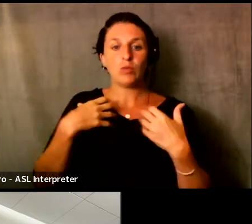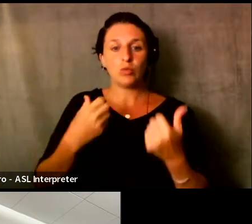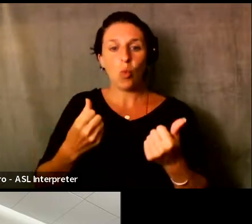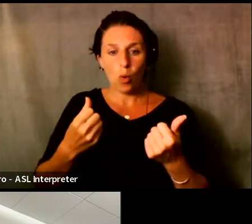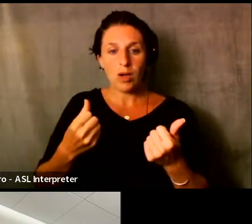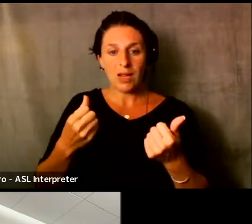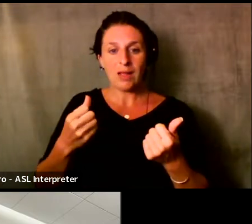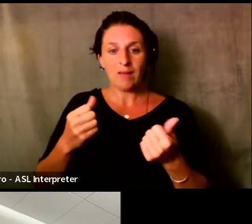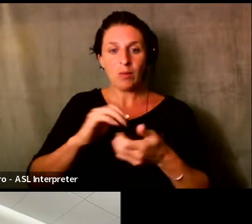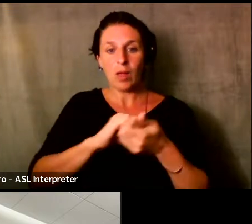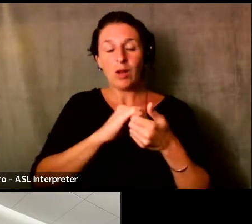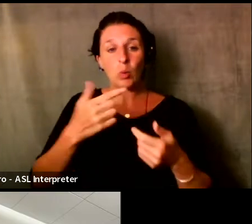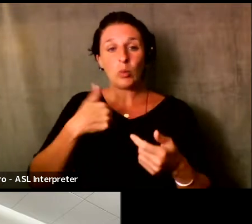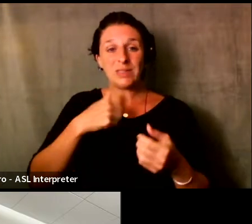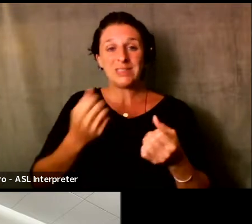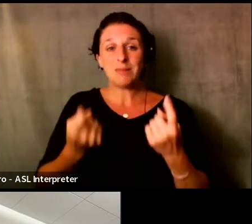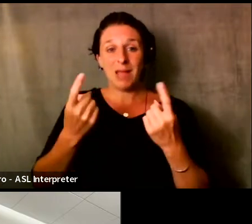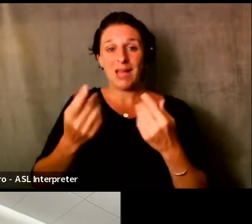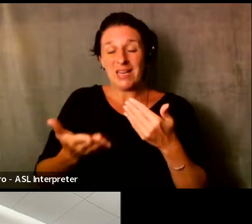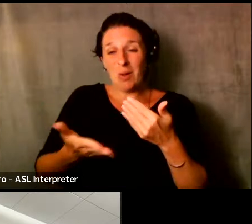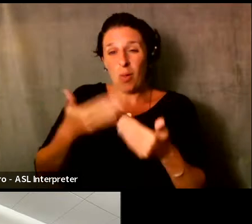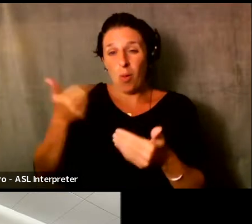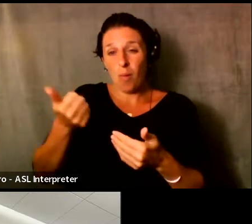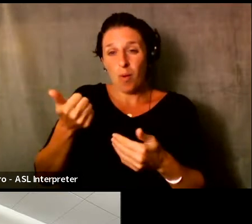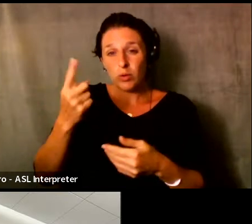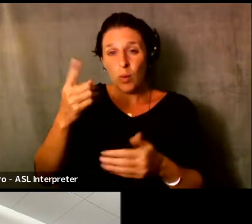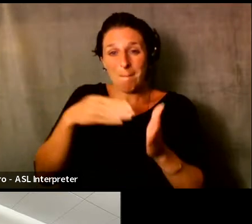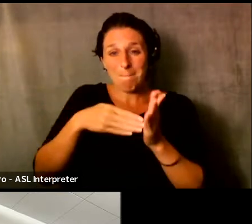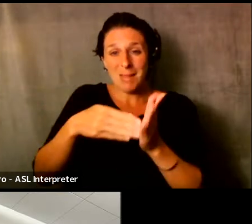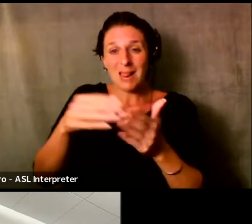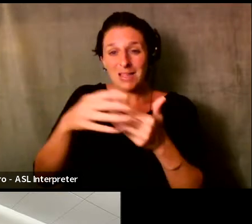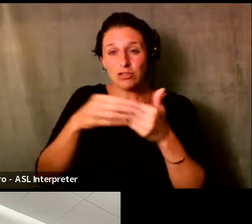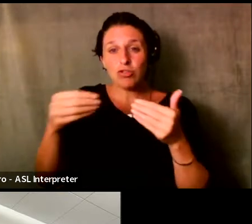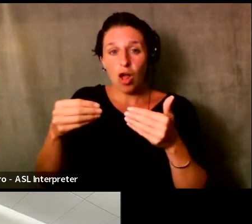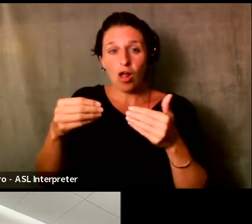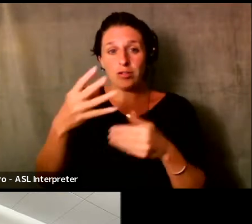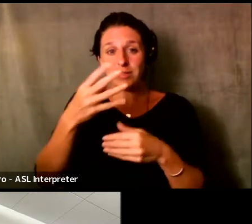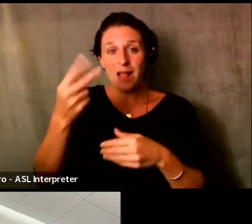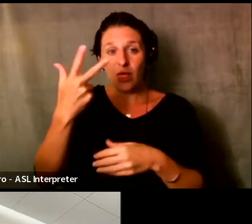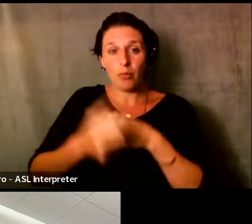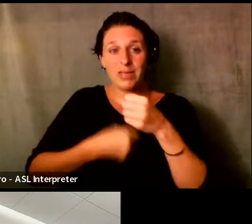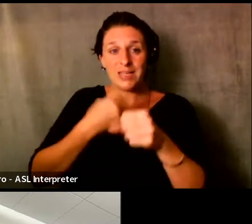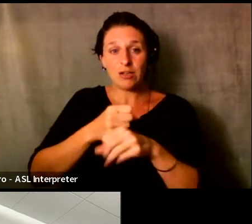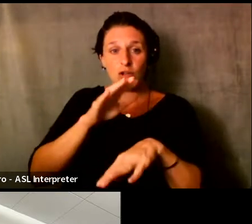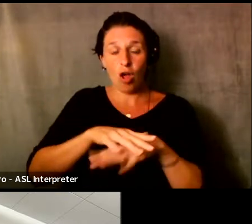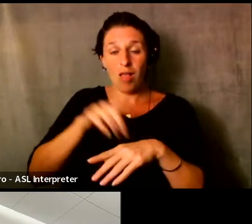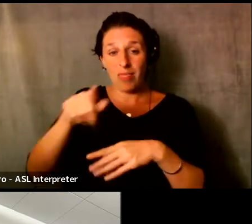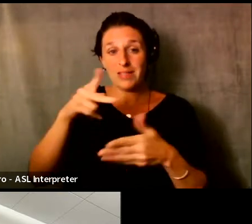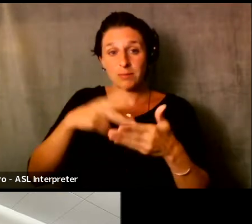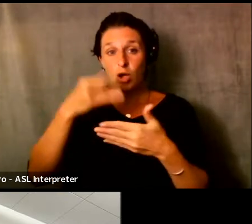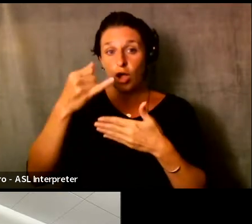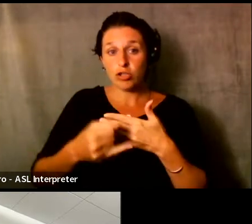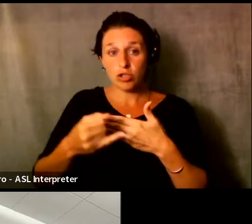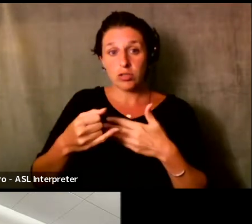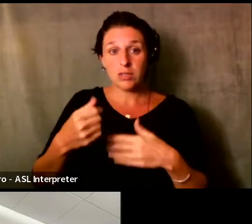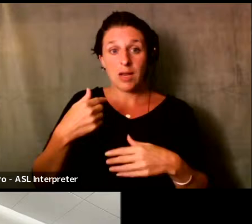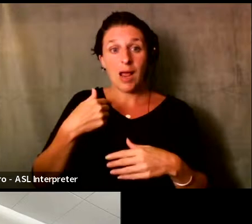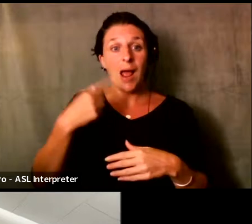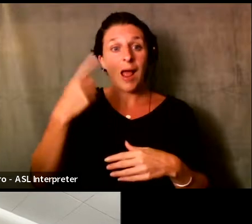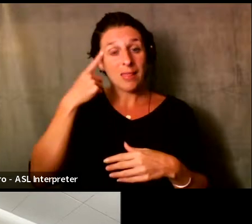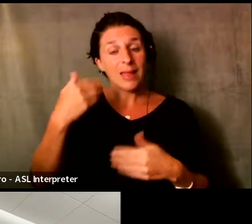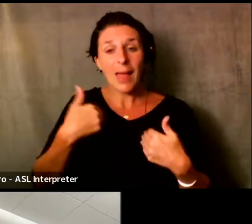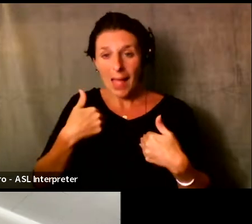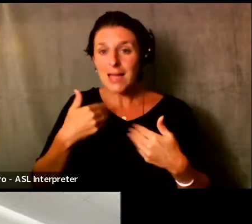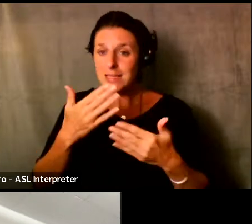spent nearly $1 million in 3 years on this project. And I think it has had some